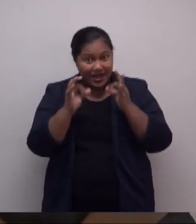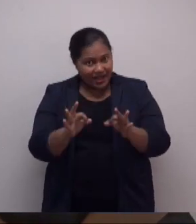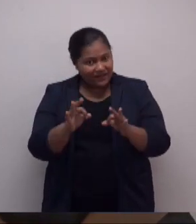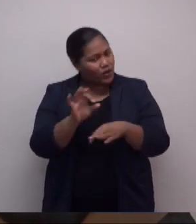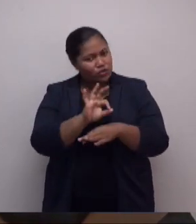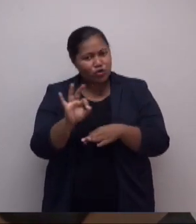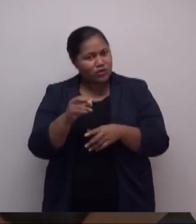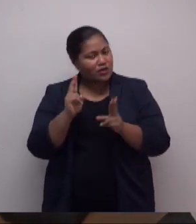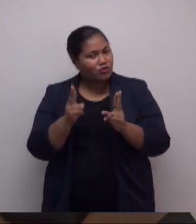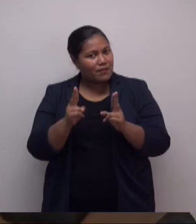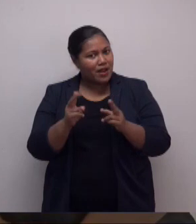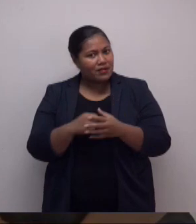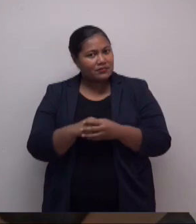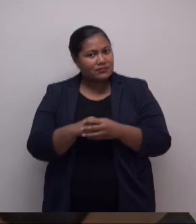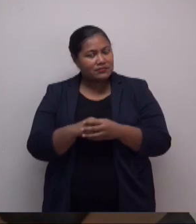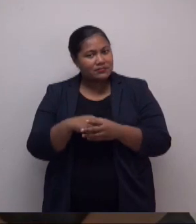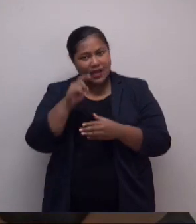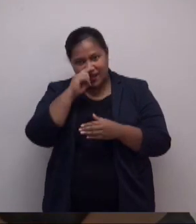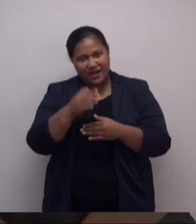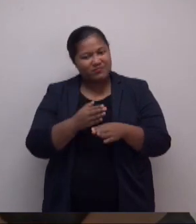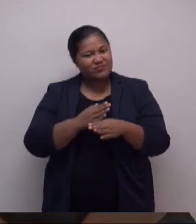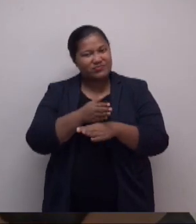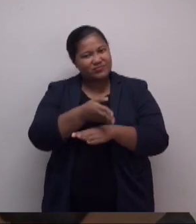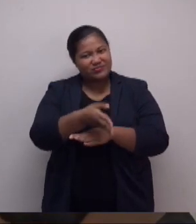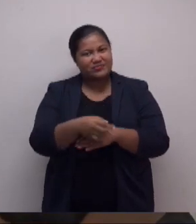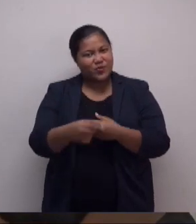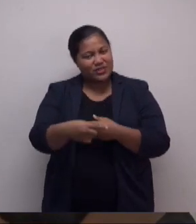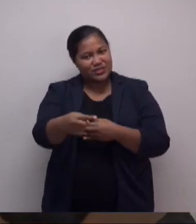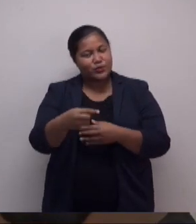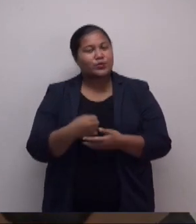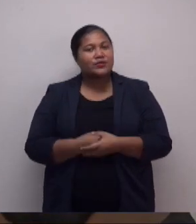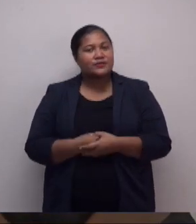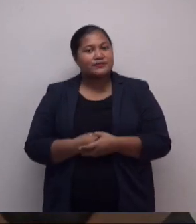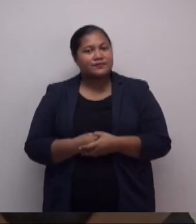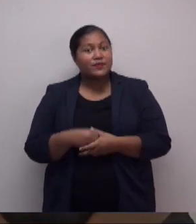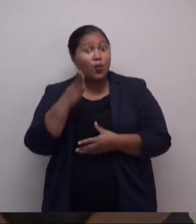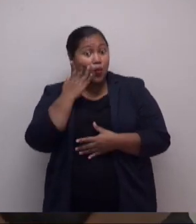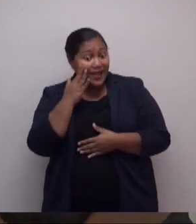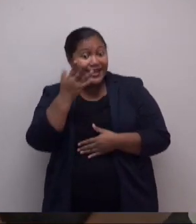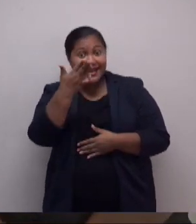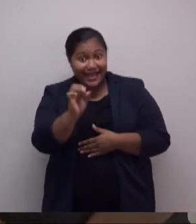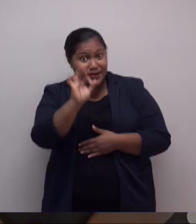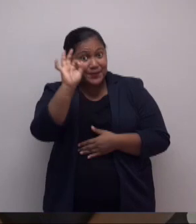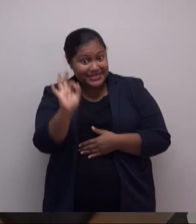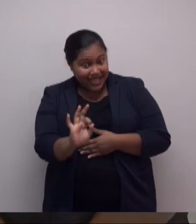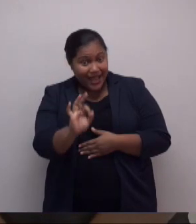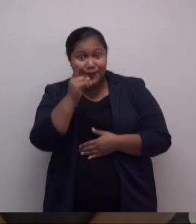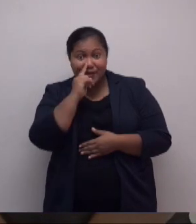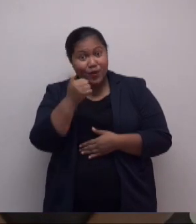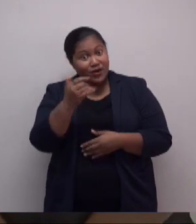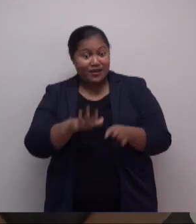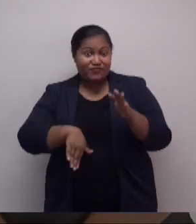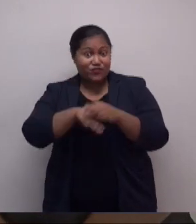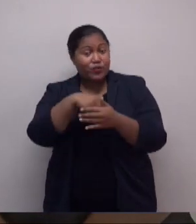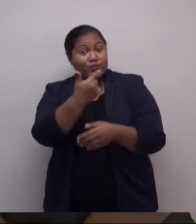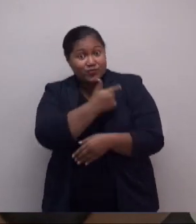normal and cannot exist indefinitely. Once 90% of adults are fully vaccinated,